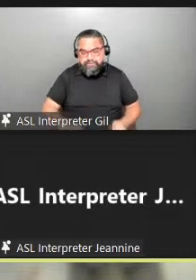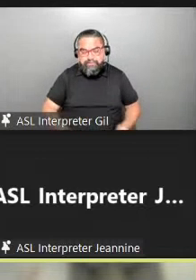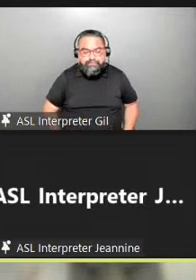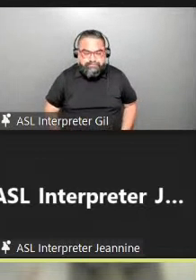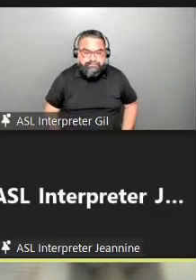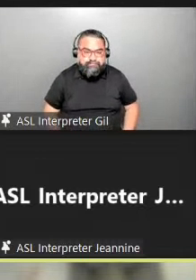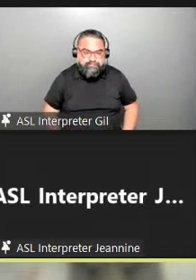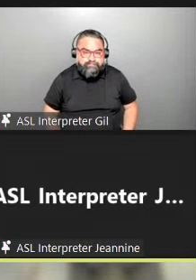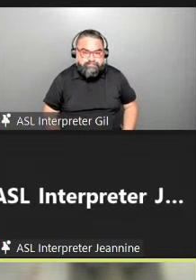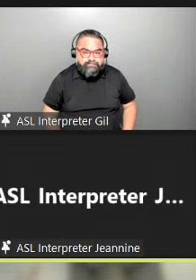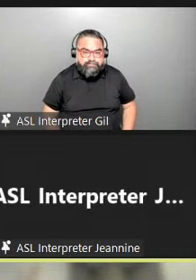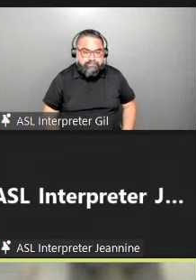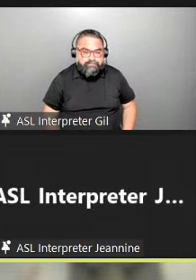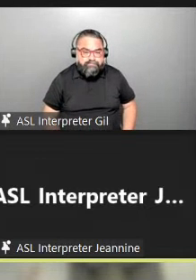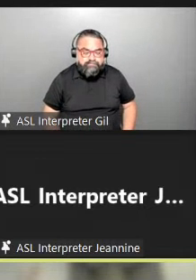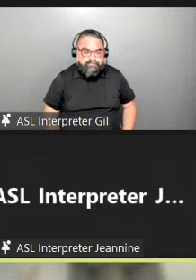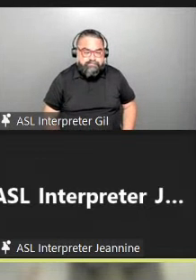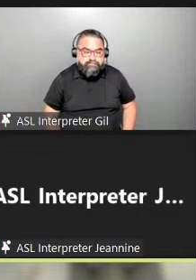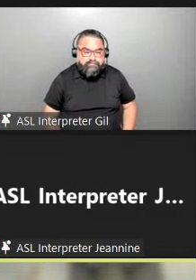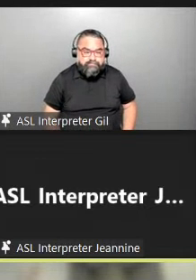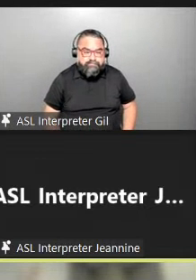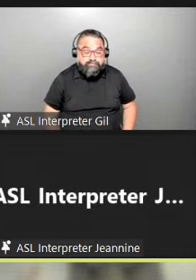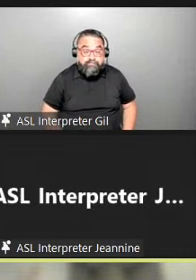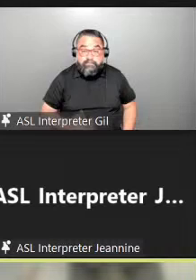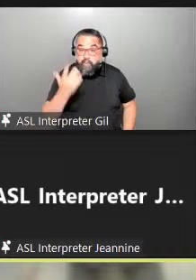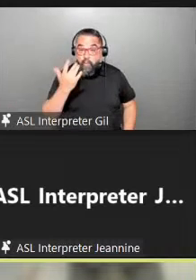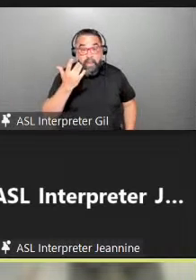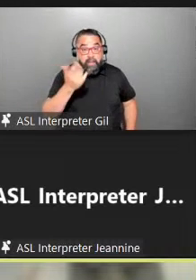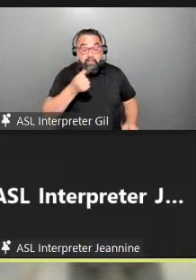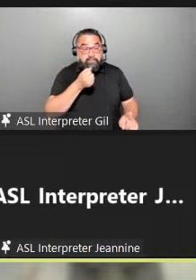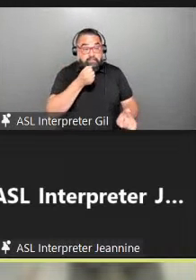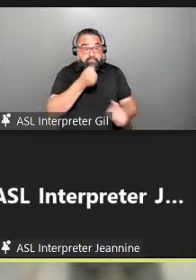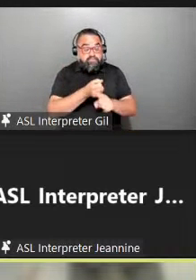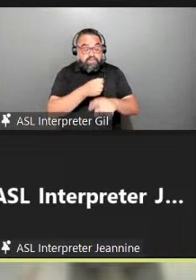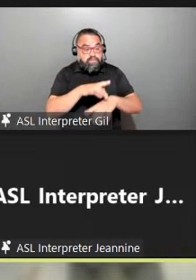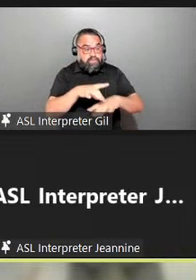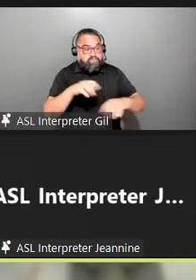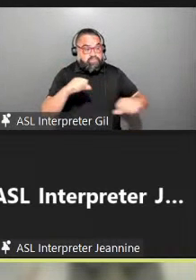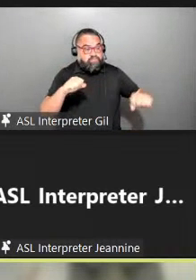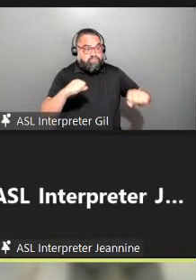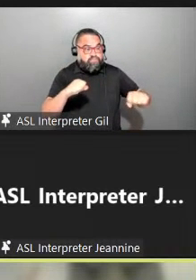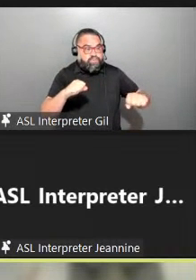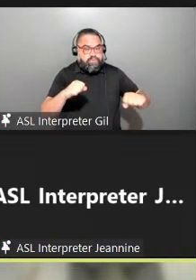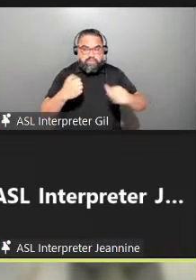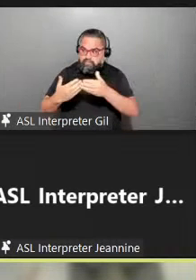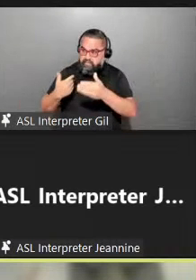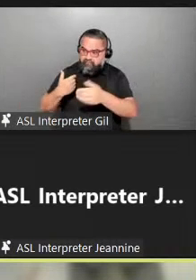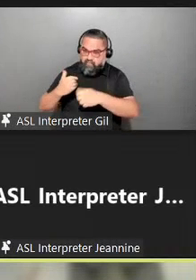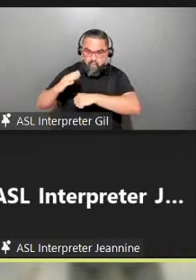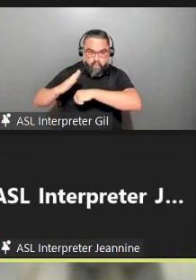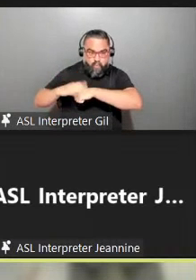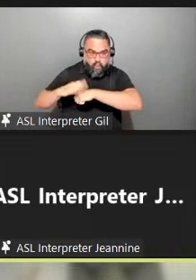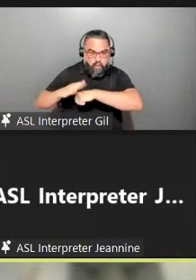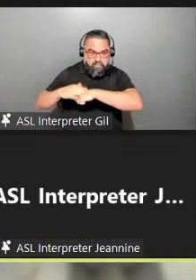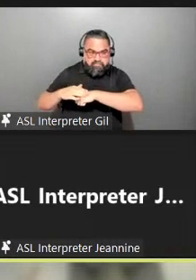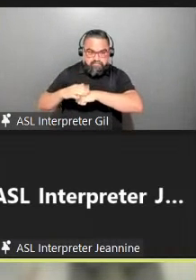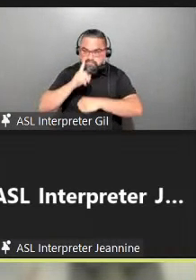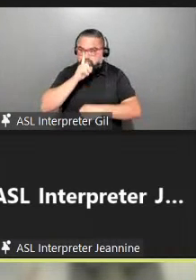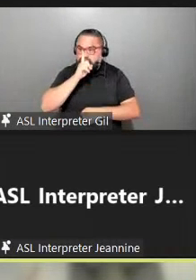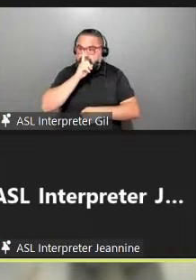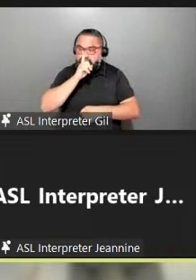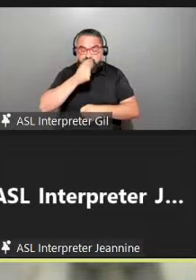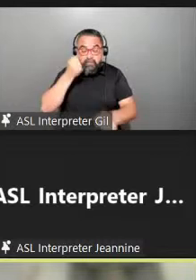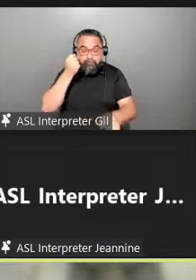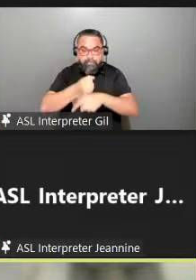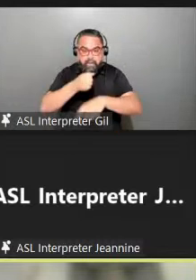so, I guess, sudden. You don't have any kind of buildup or any warning to them. They just strike. And